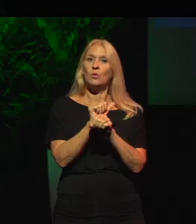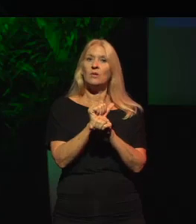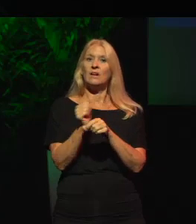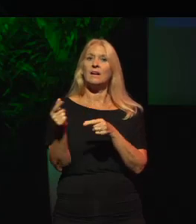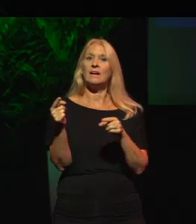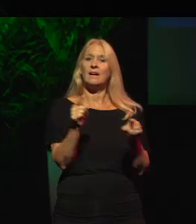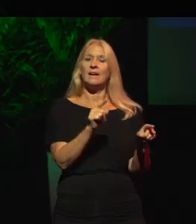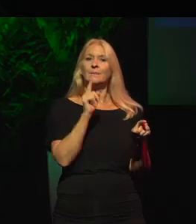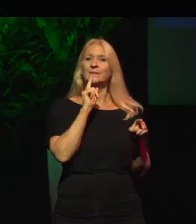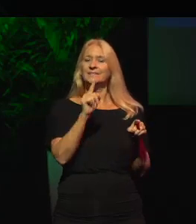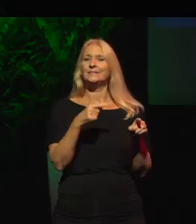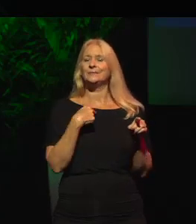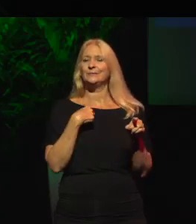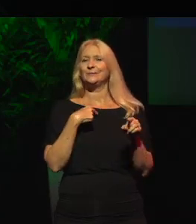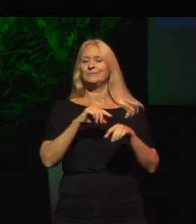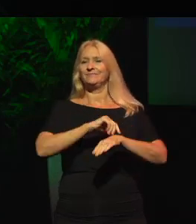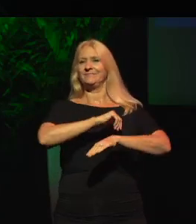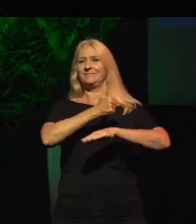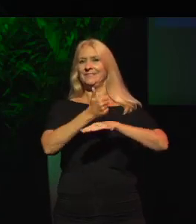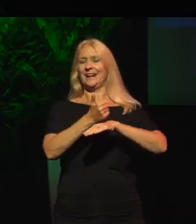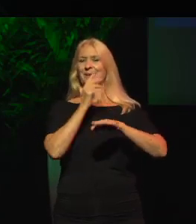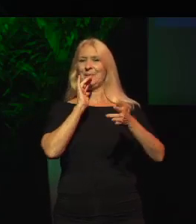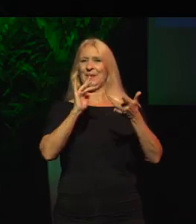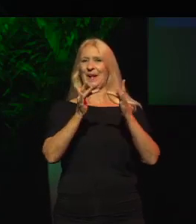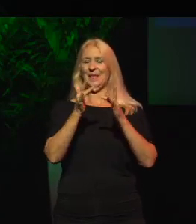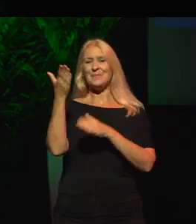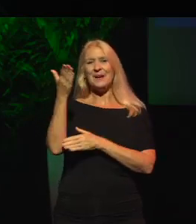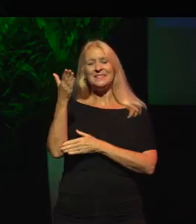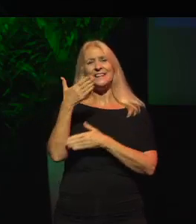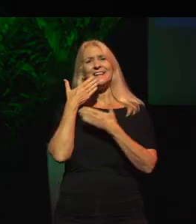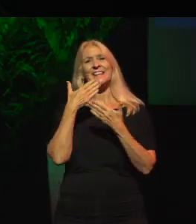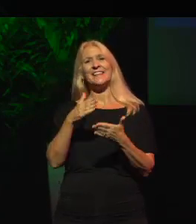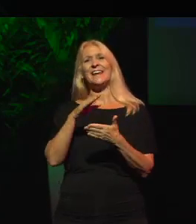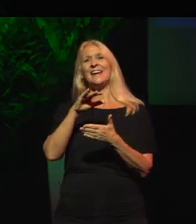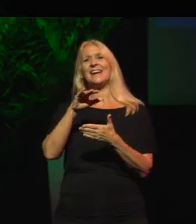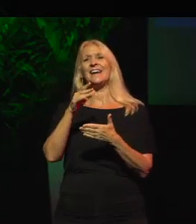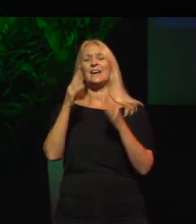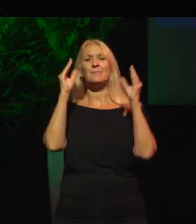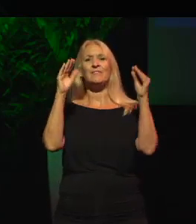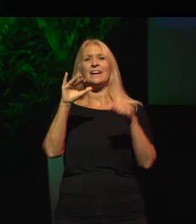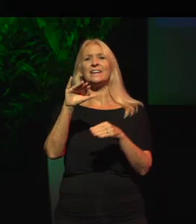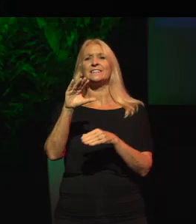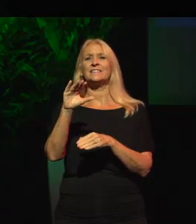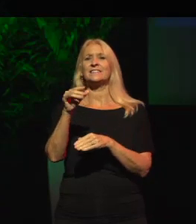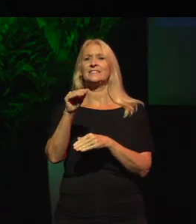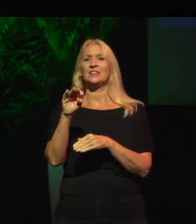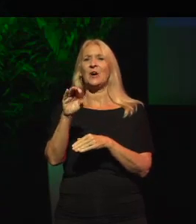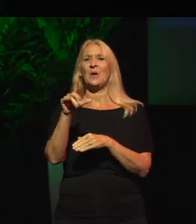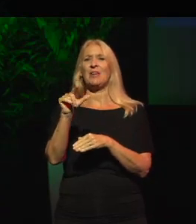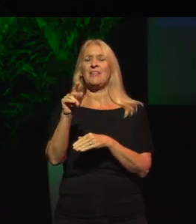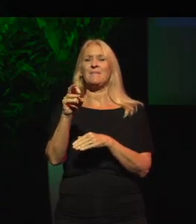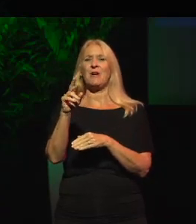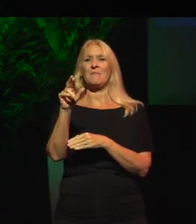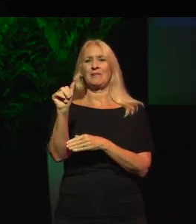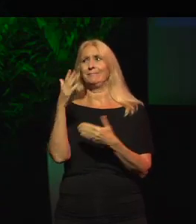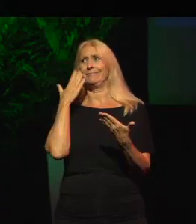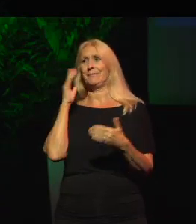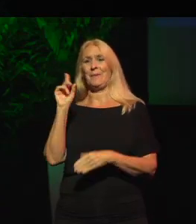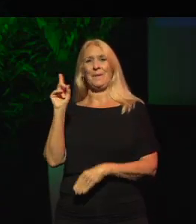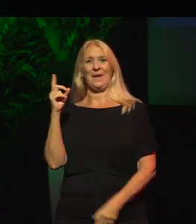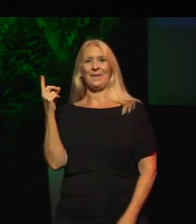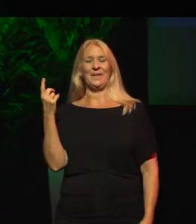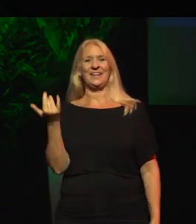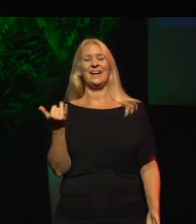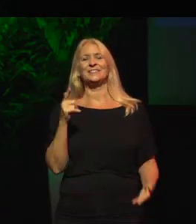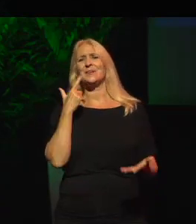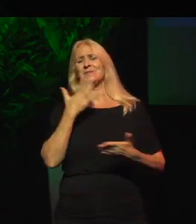production like this. Thank you also to Professor Joe LaBarbera, no matter where you are. It's always a blast working with you, and